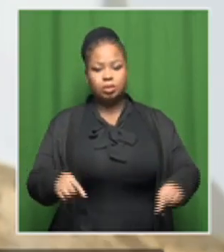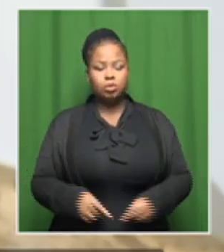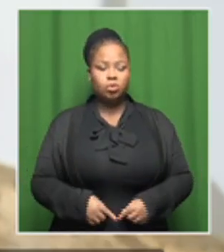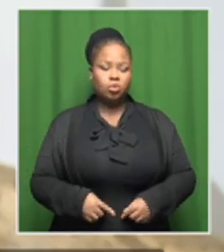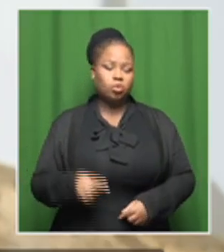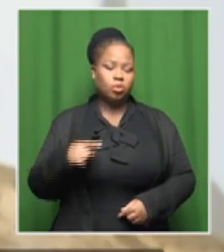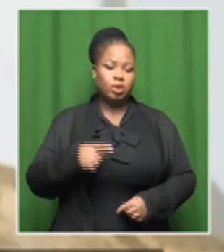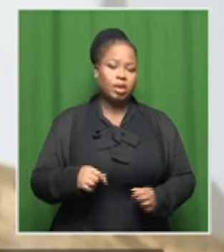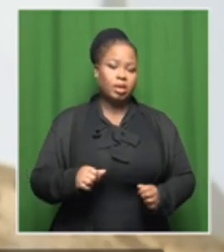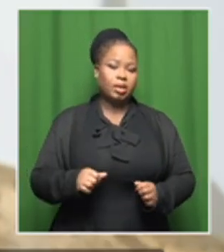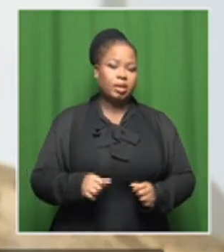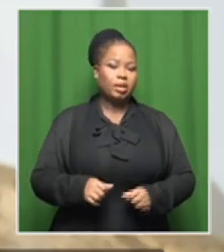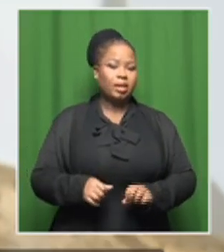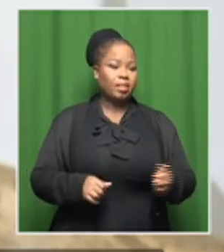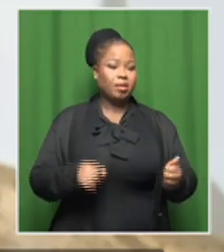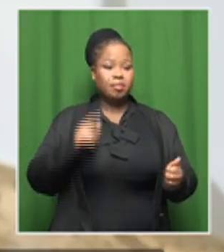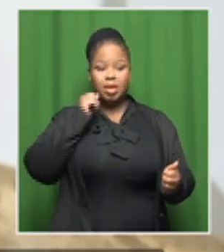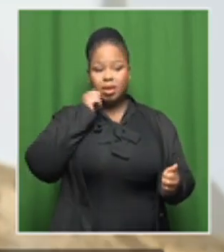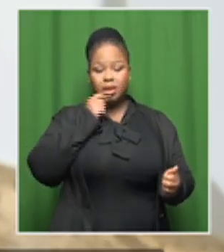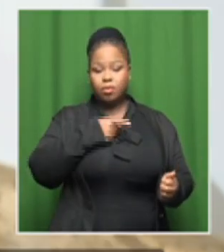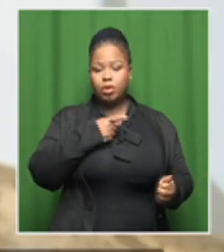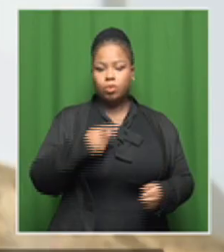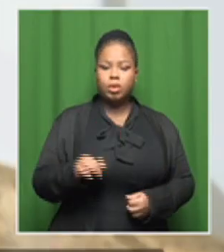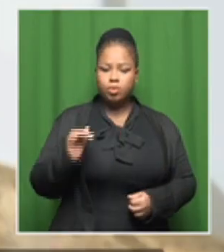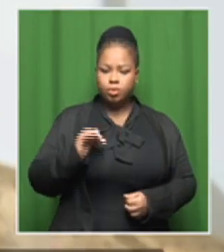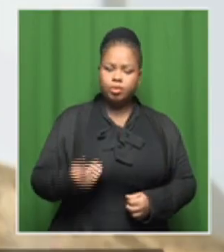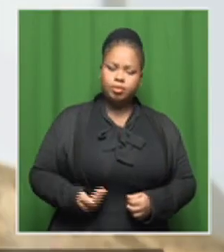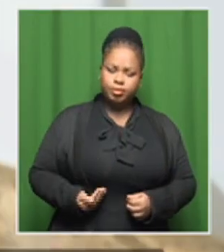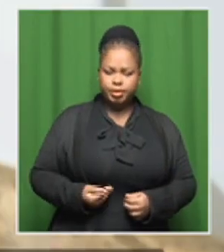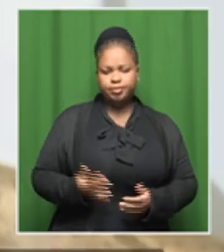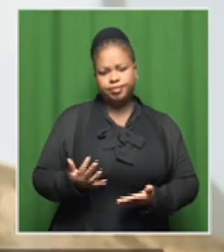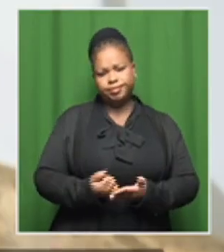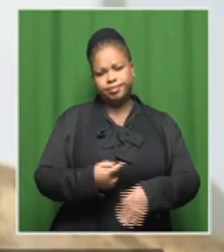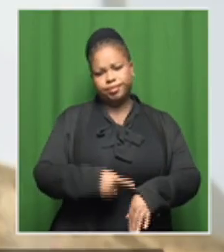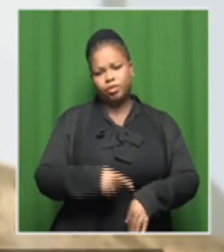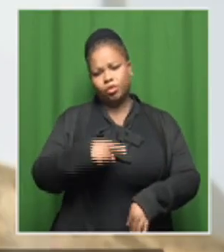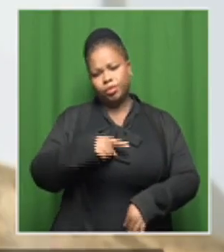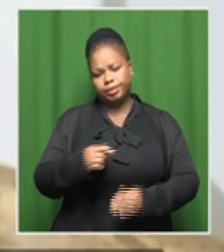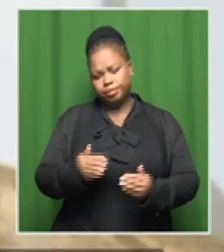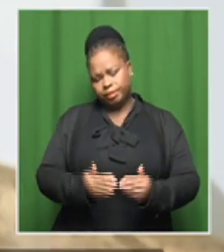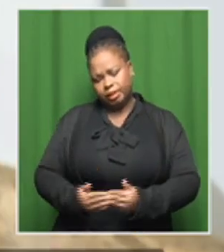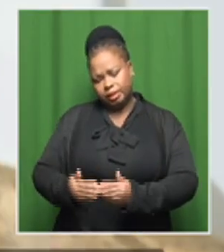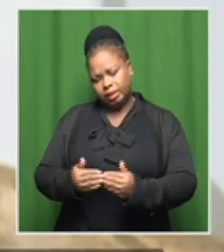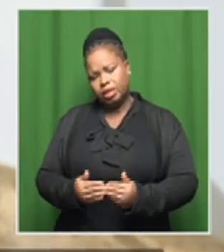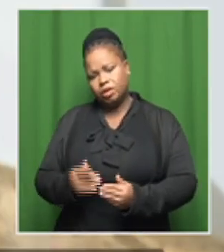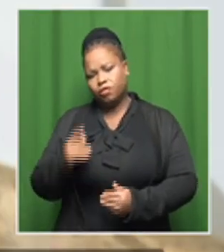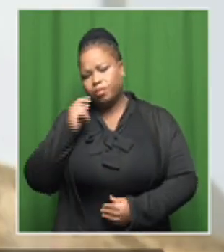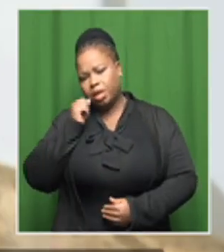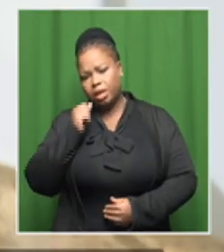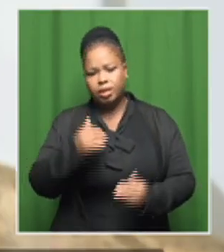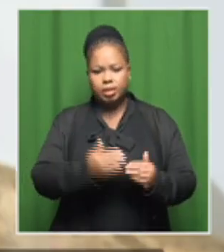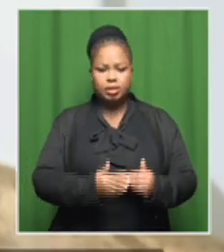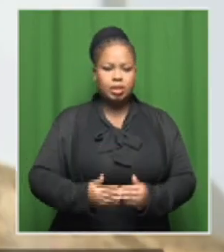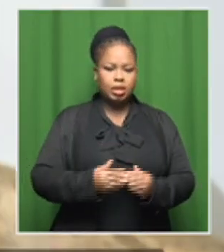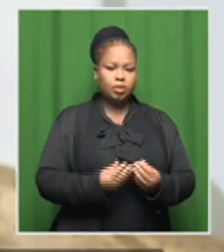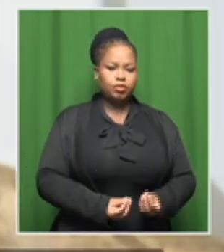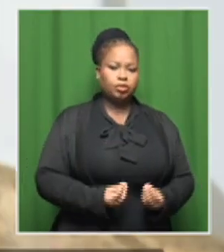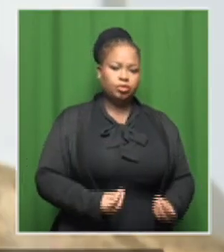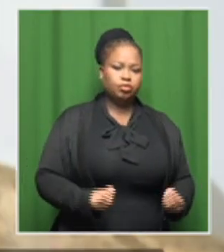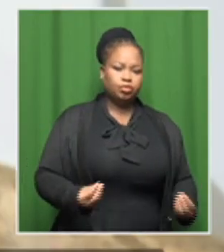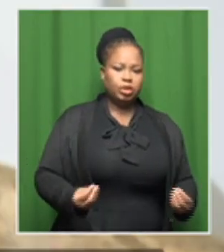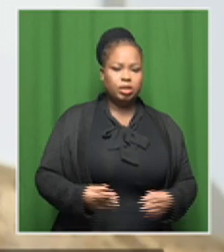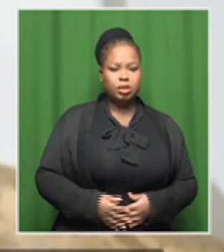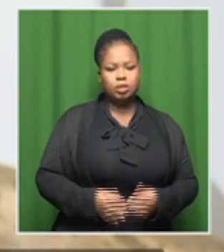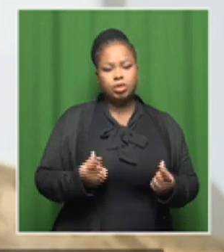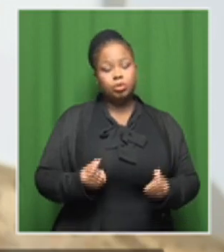men, they take a bit of time because they have to look after us as men, they have to look after children, and they have to